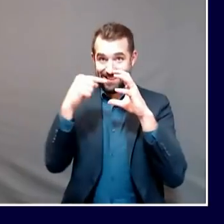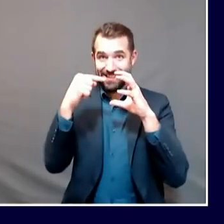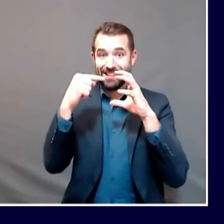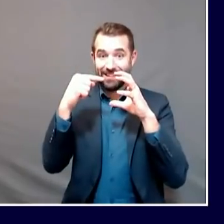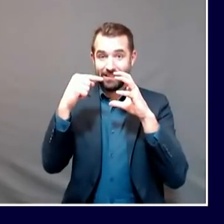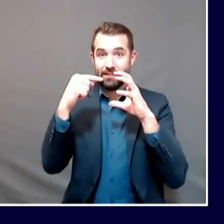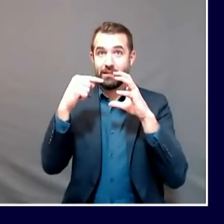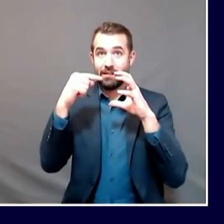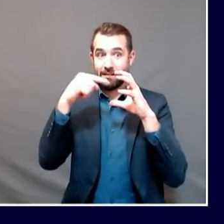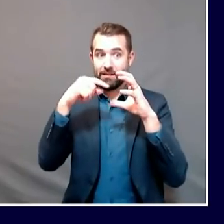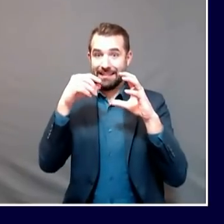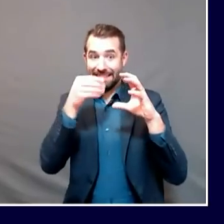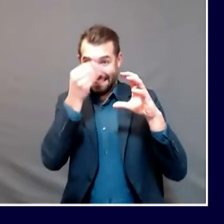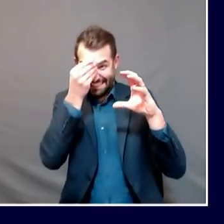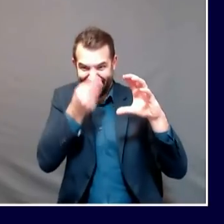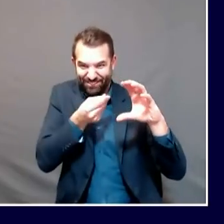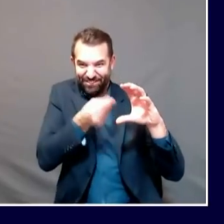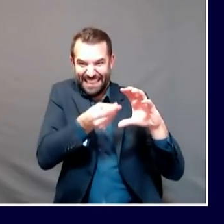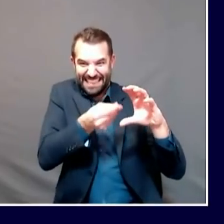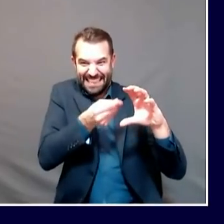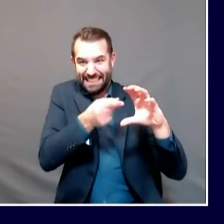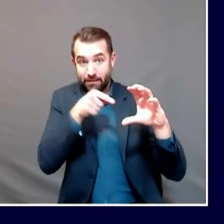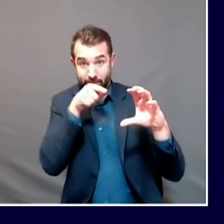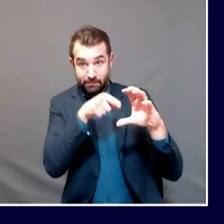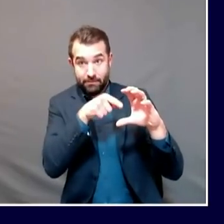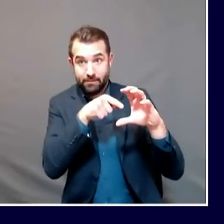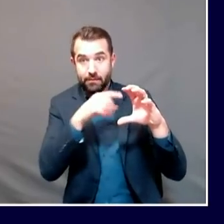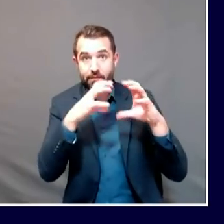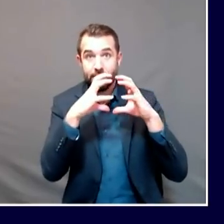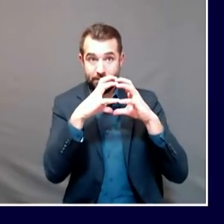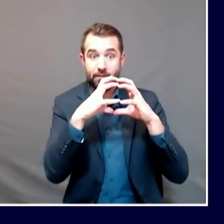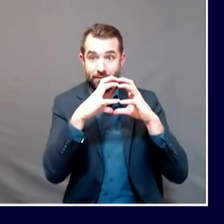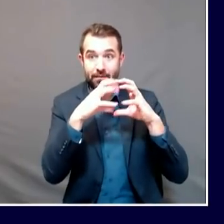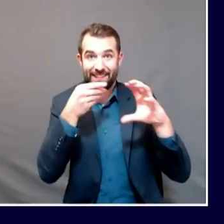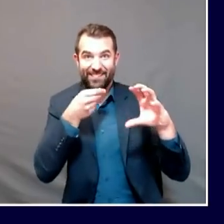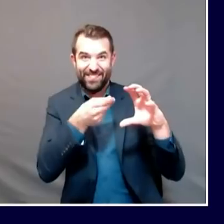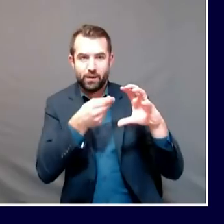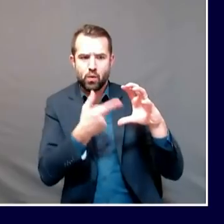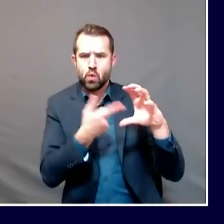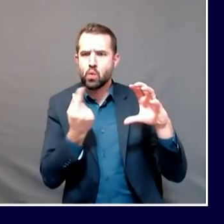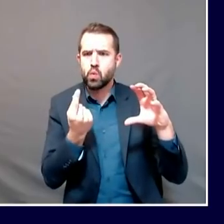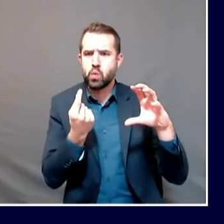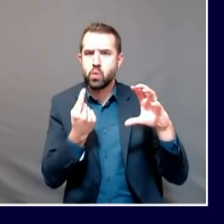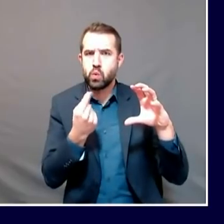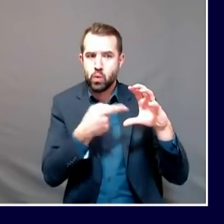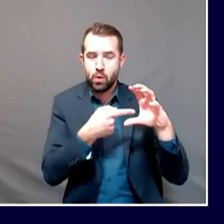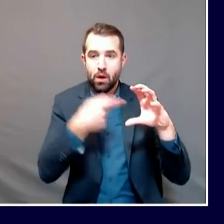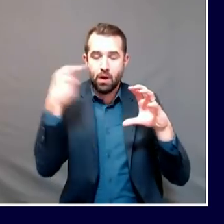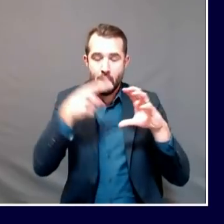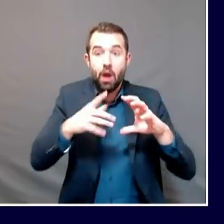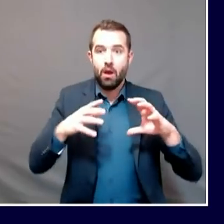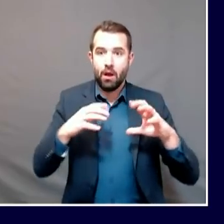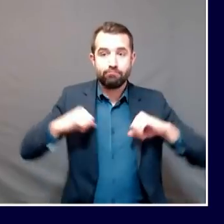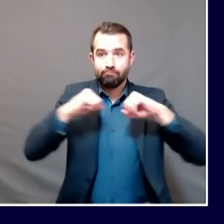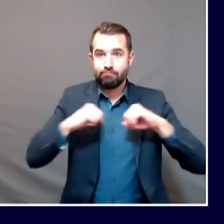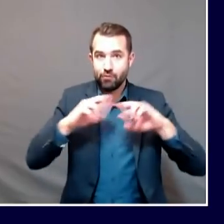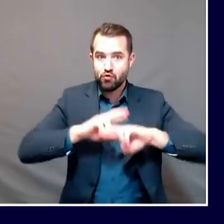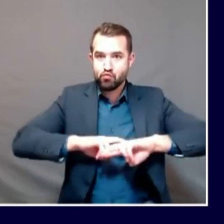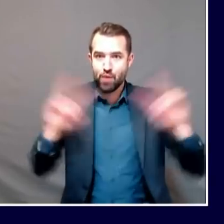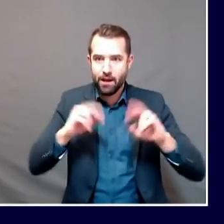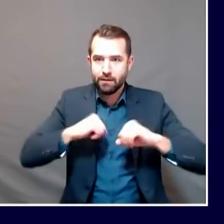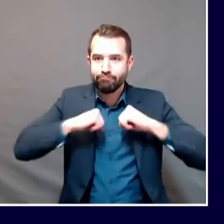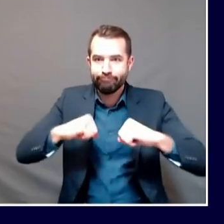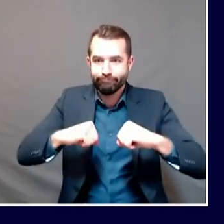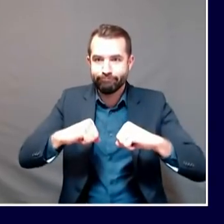stimulate the body's immune system. Basically, what these vaccines do is enable the body to make a